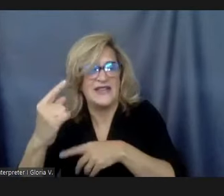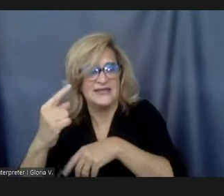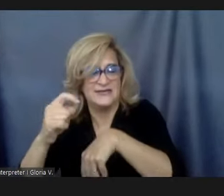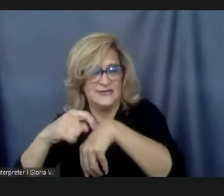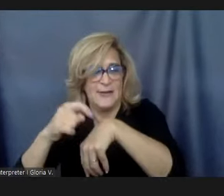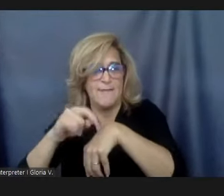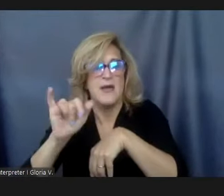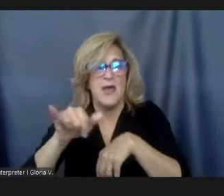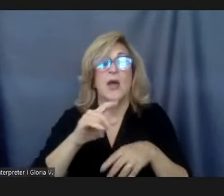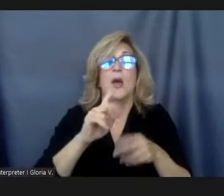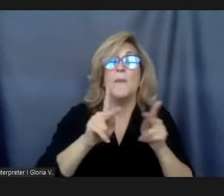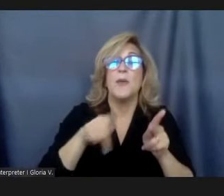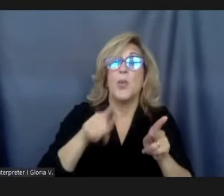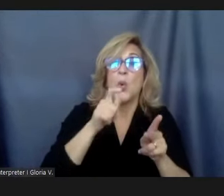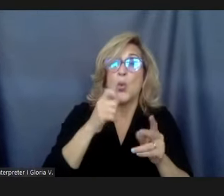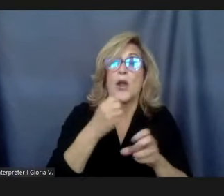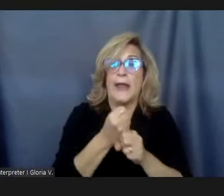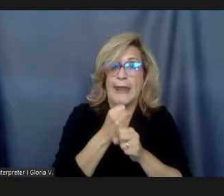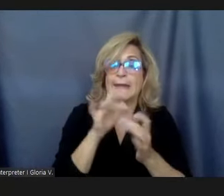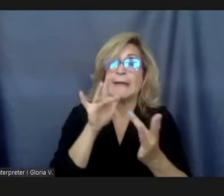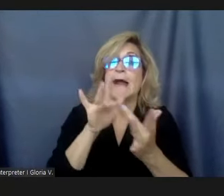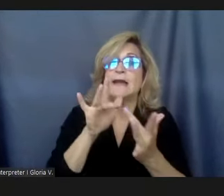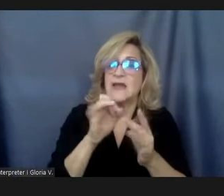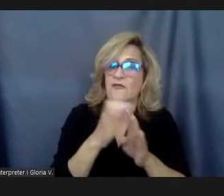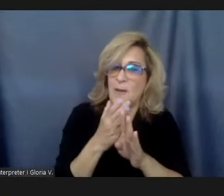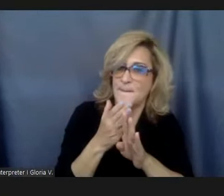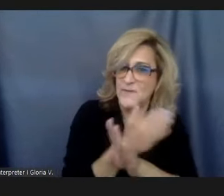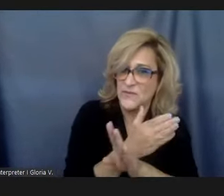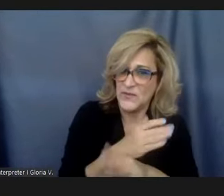contact information, participants will be contacted in advance.